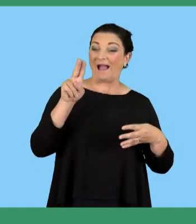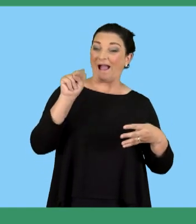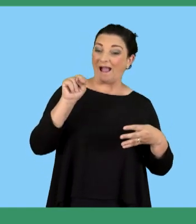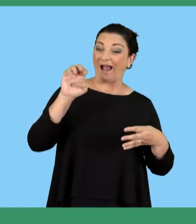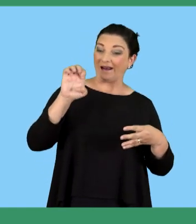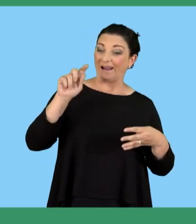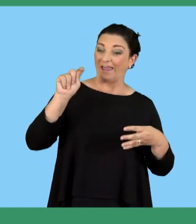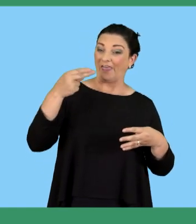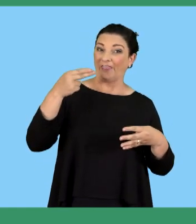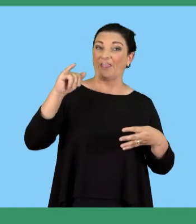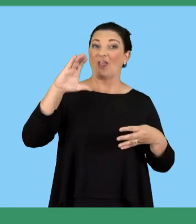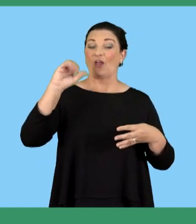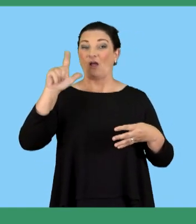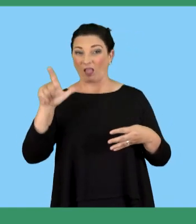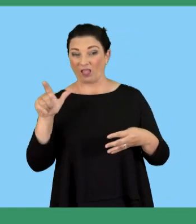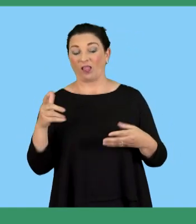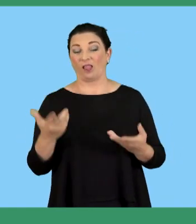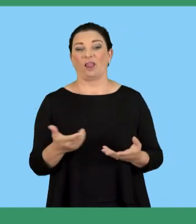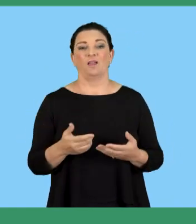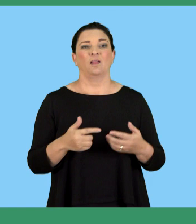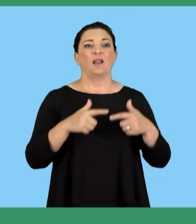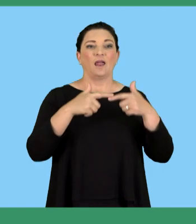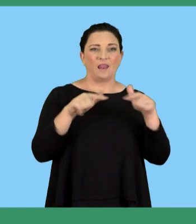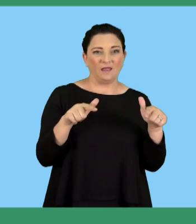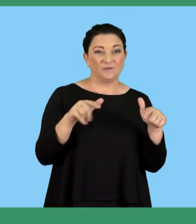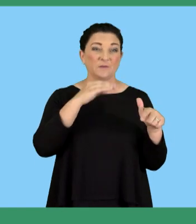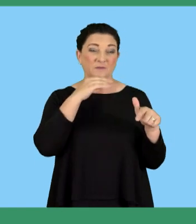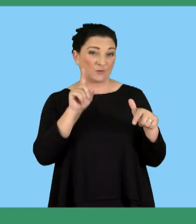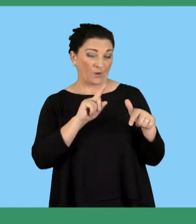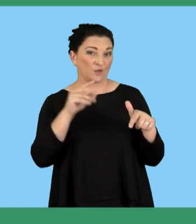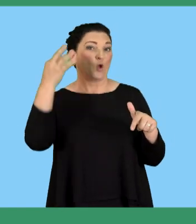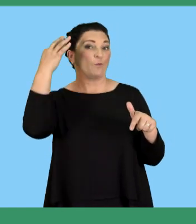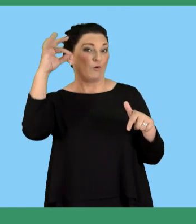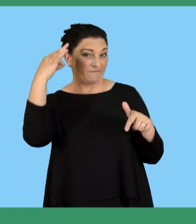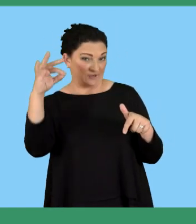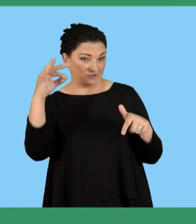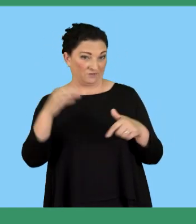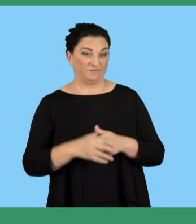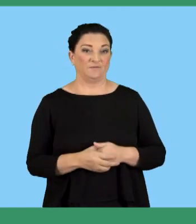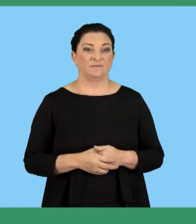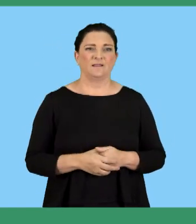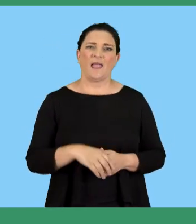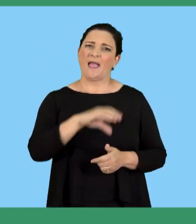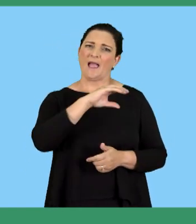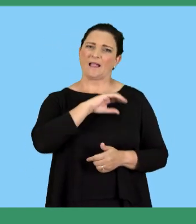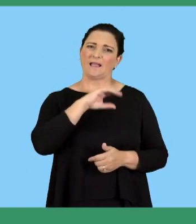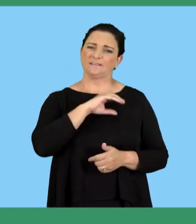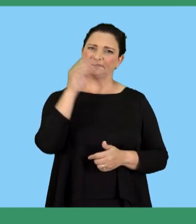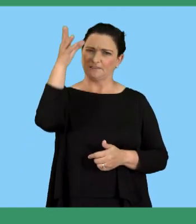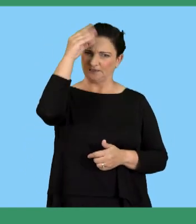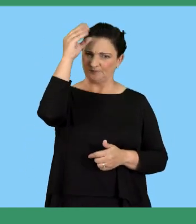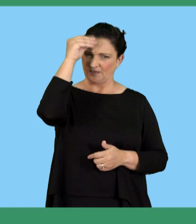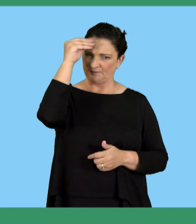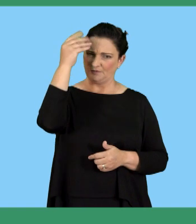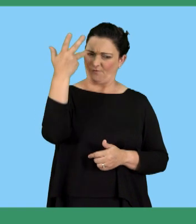So the issue of language has to do with professionalism. When you're looking into customers'